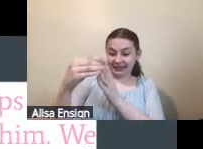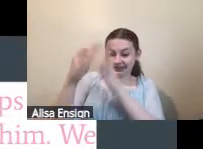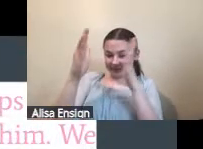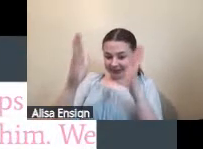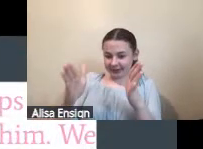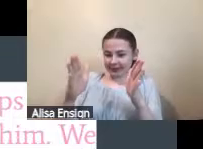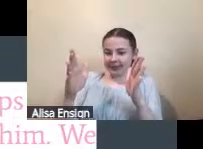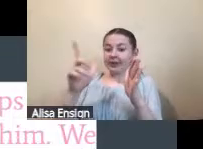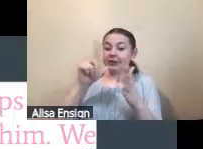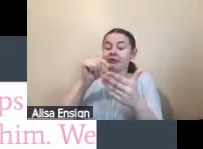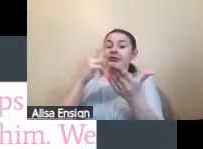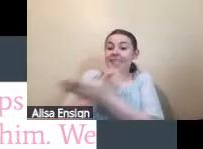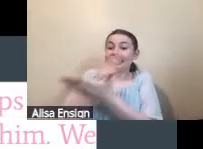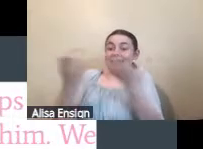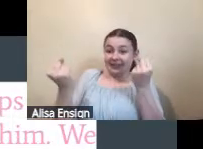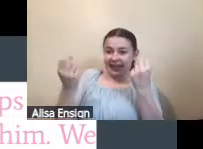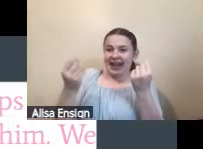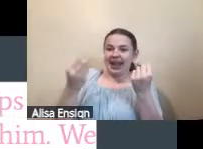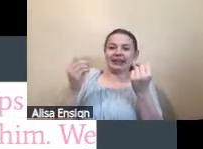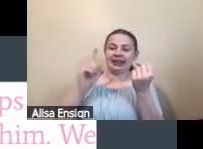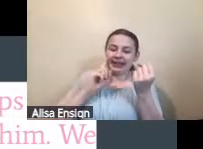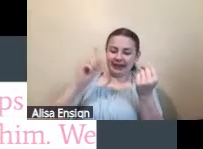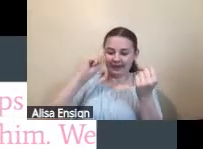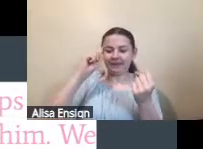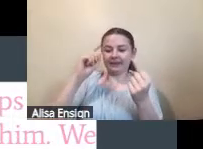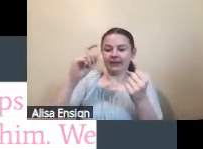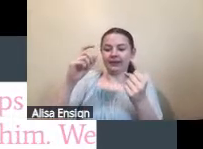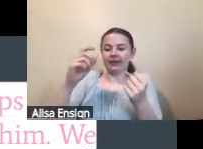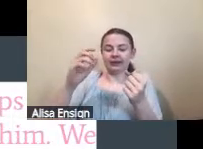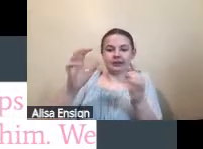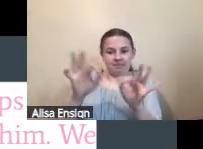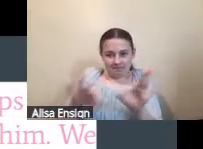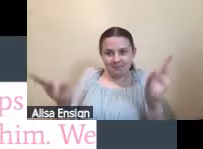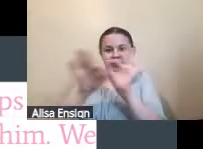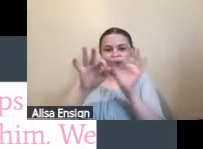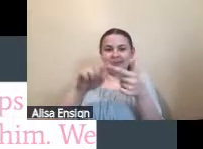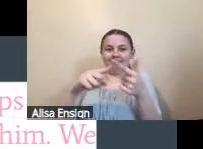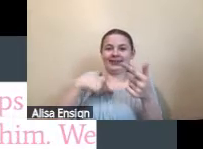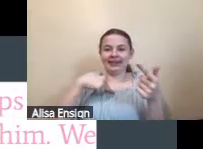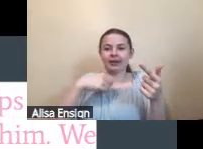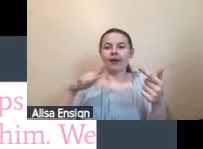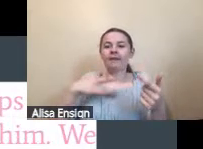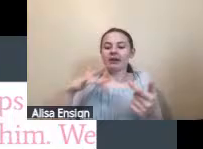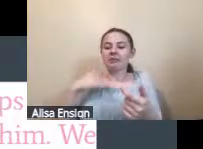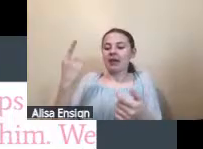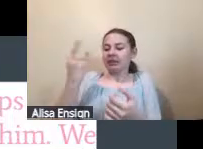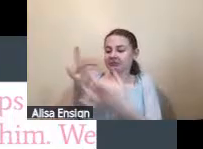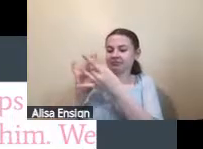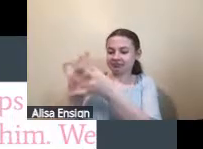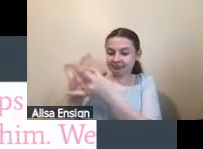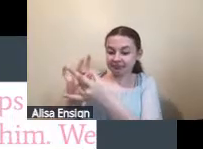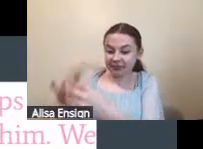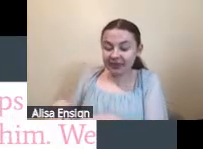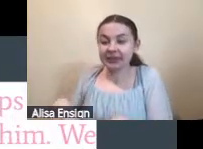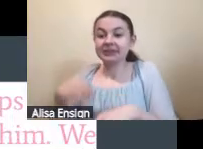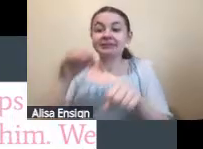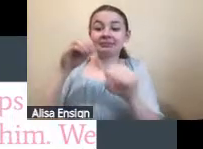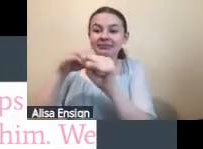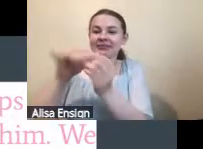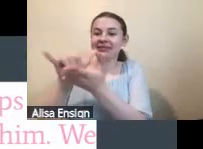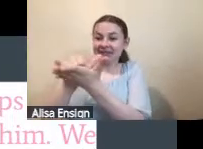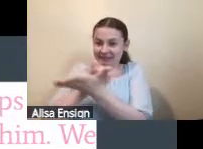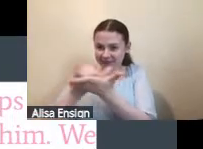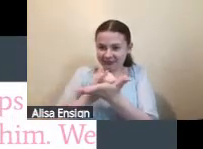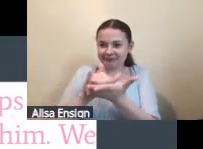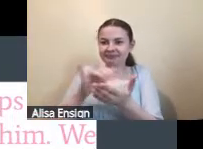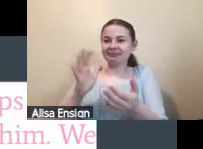On the trip with our guide used sign and was deaf. And that was so important to me